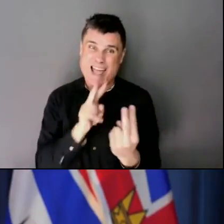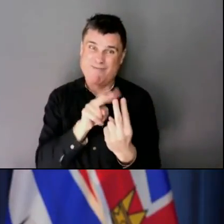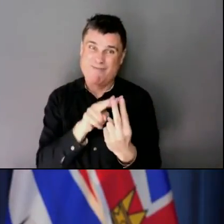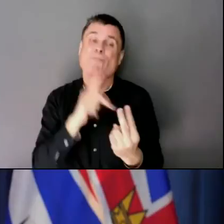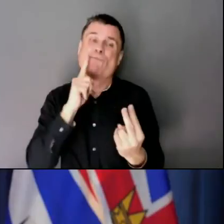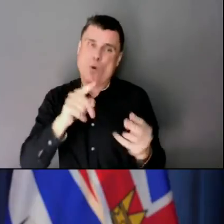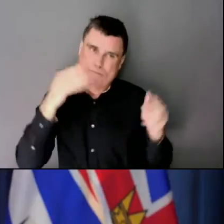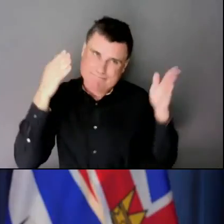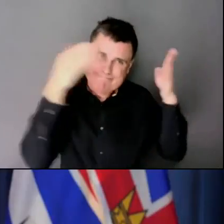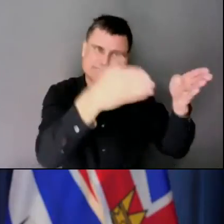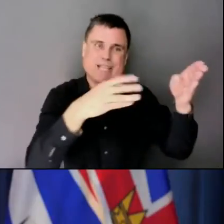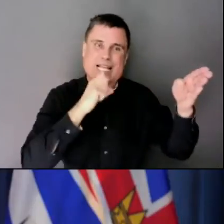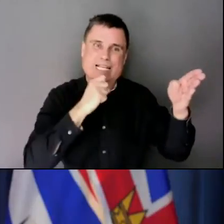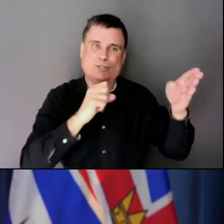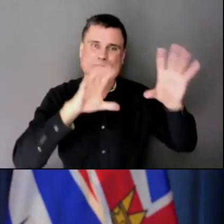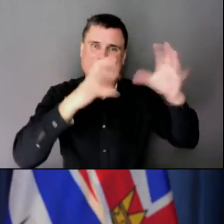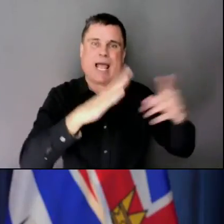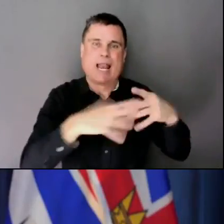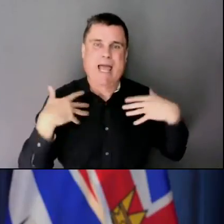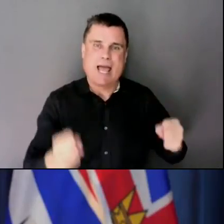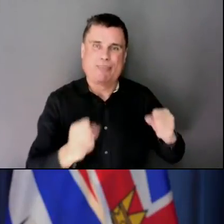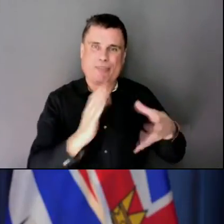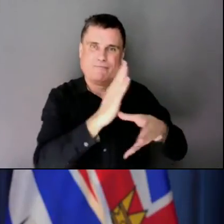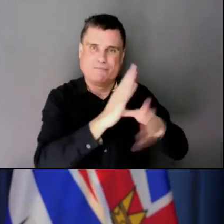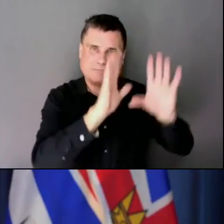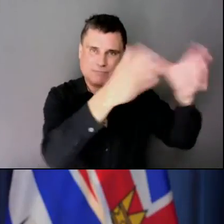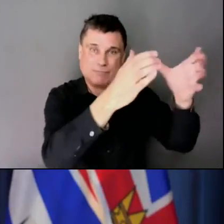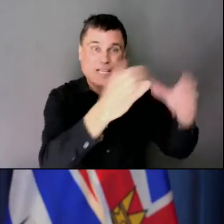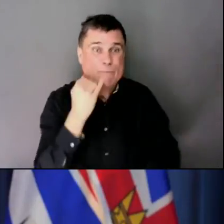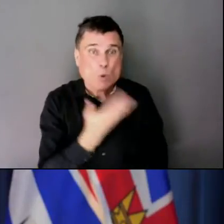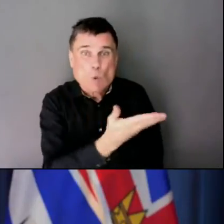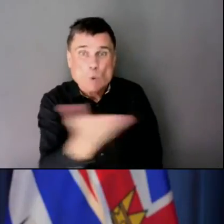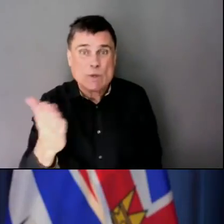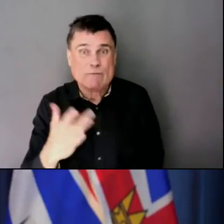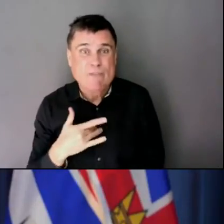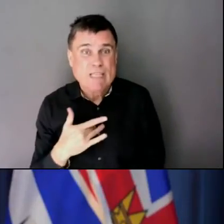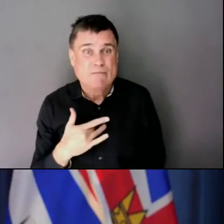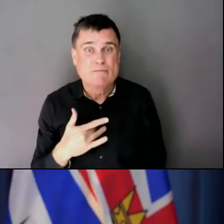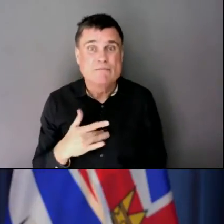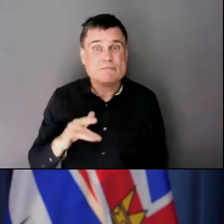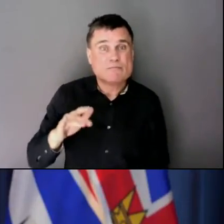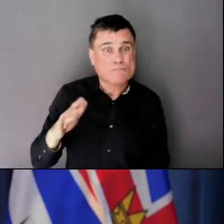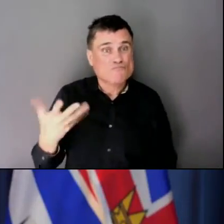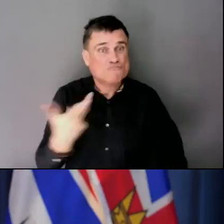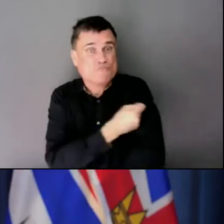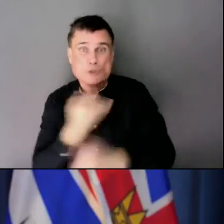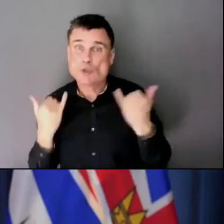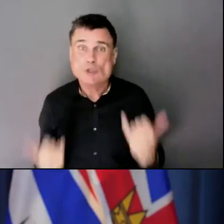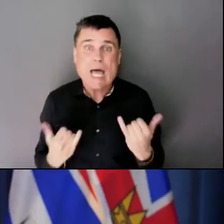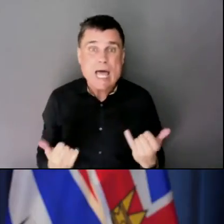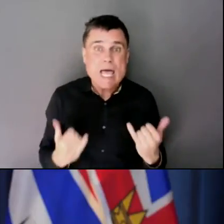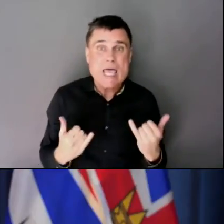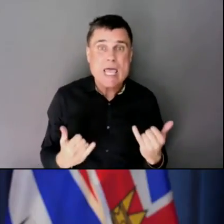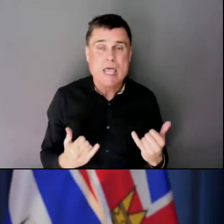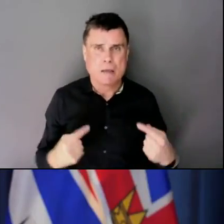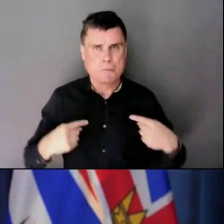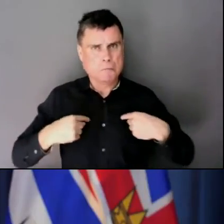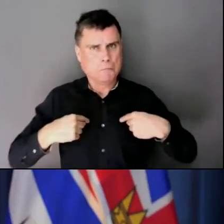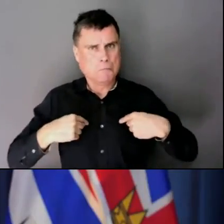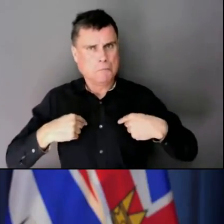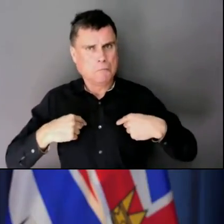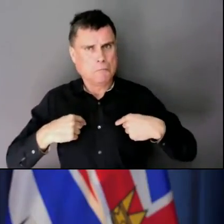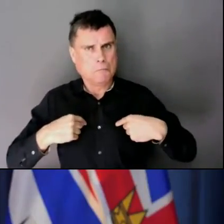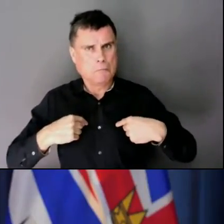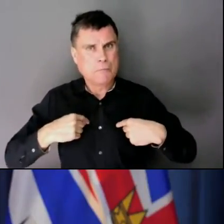feel, if given the opportunity to have a vaccination today, knowing that there are other people that are more vulnerable, I am confident that the